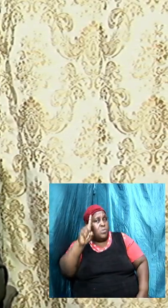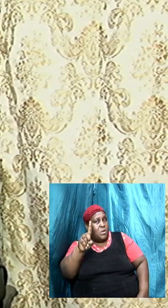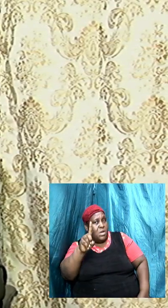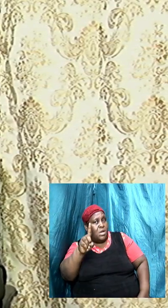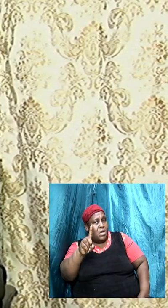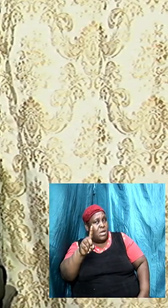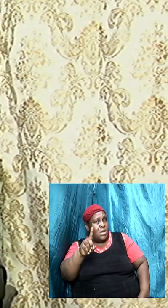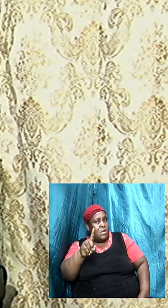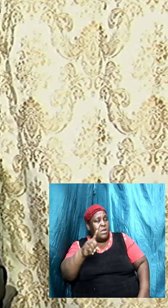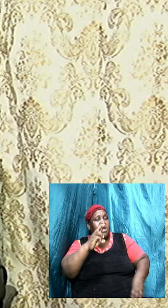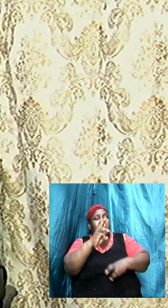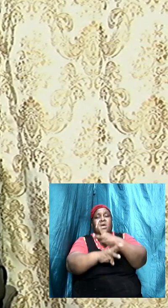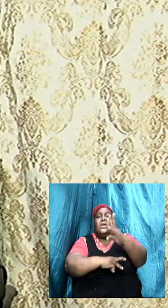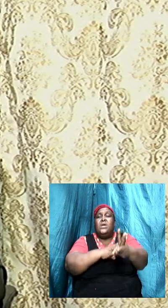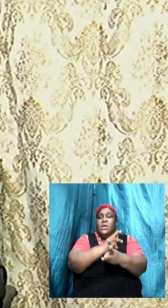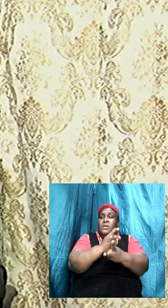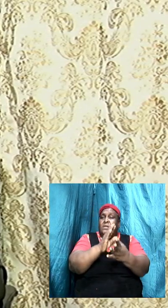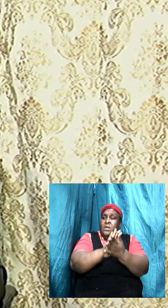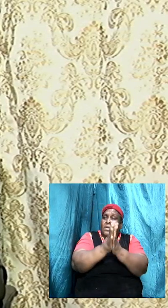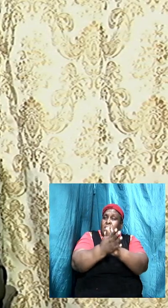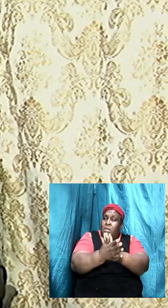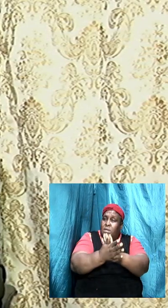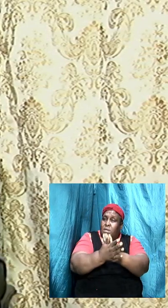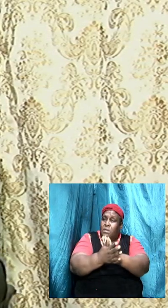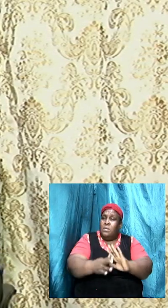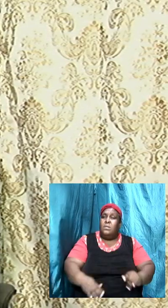for world peace.